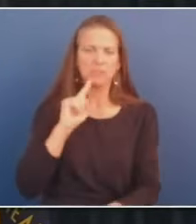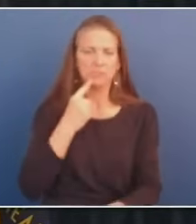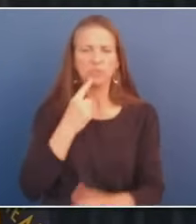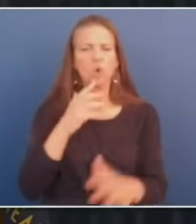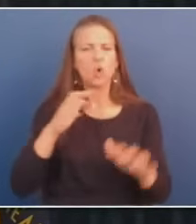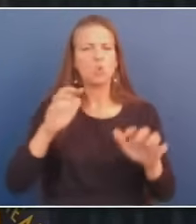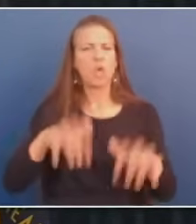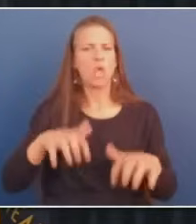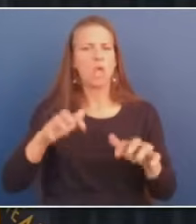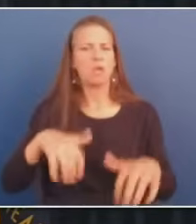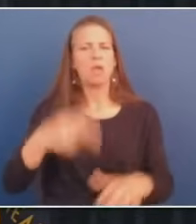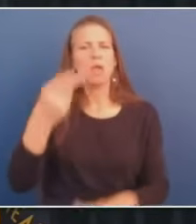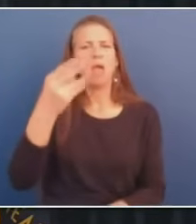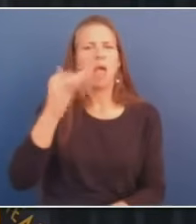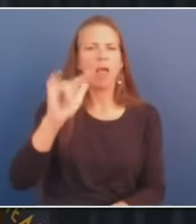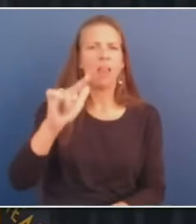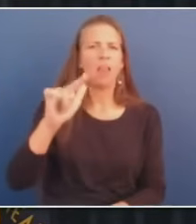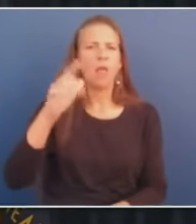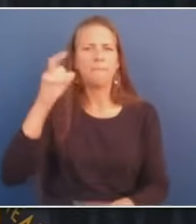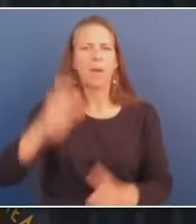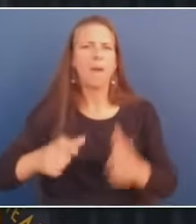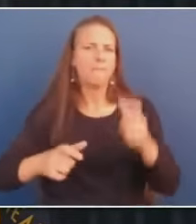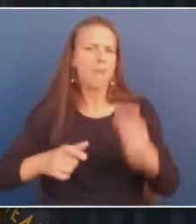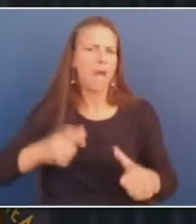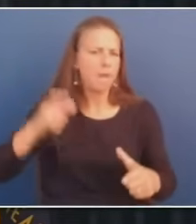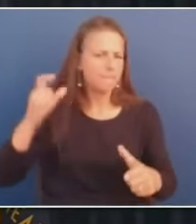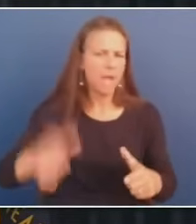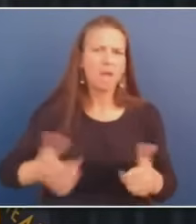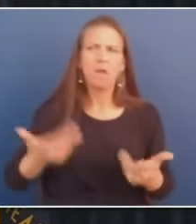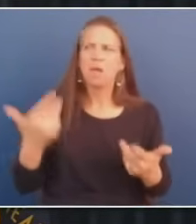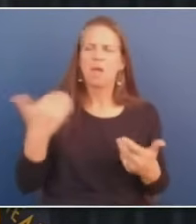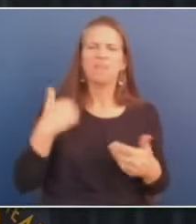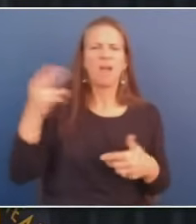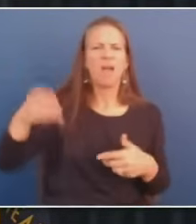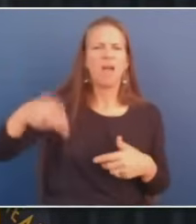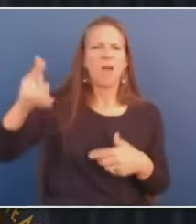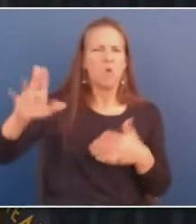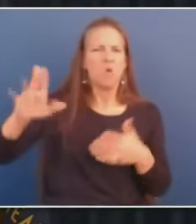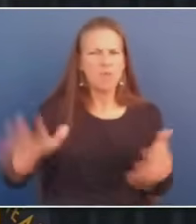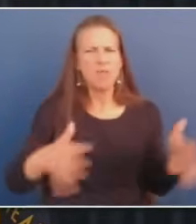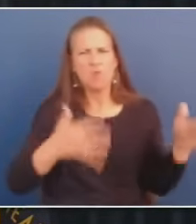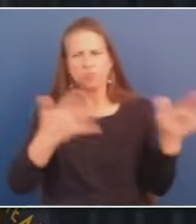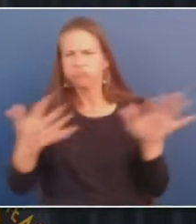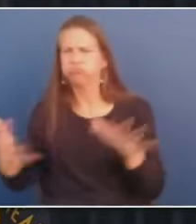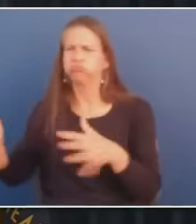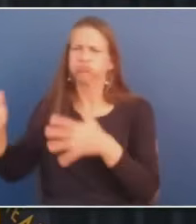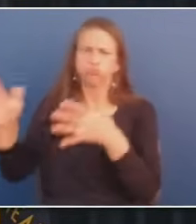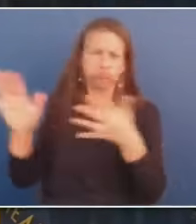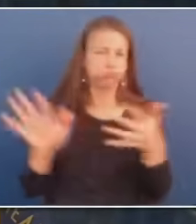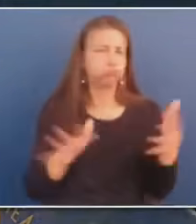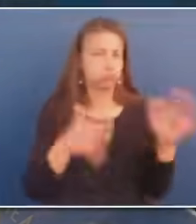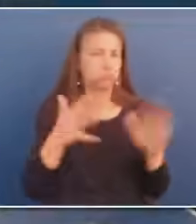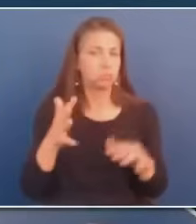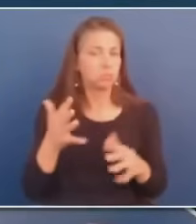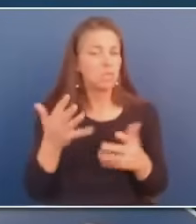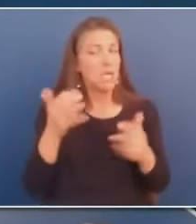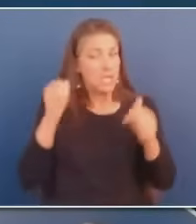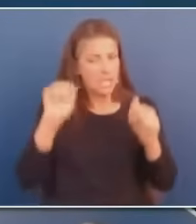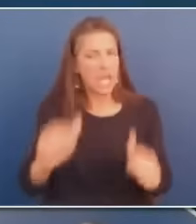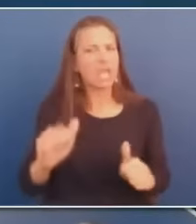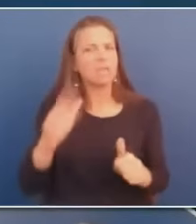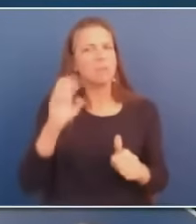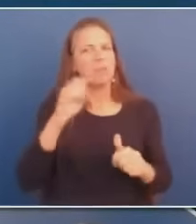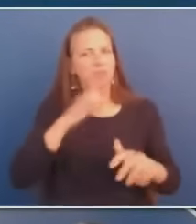hail, and high winds. And there is certainly the possibility of significant tornadoes.